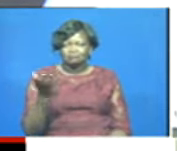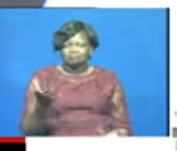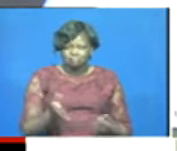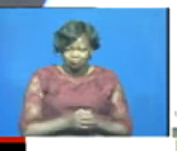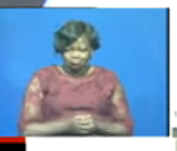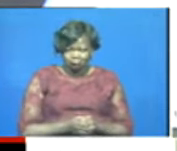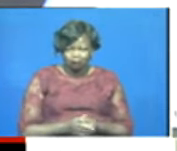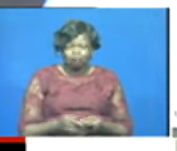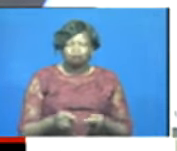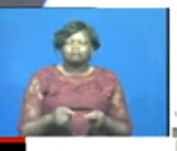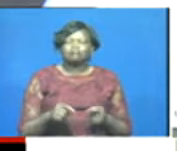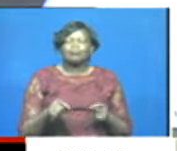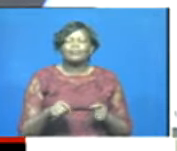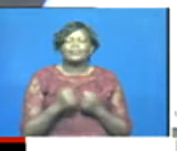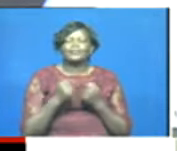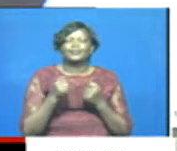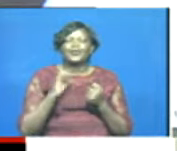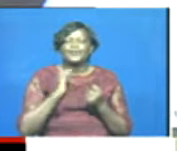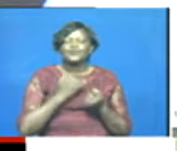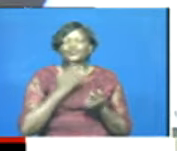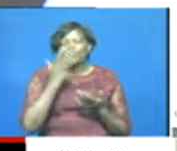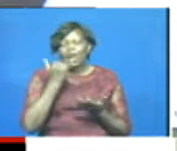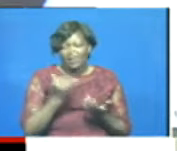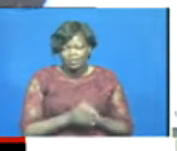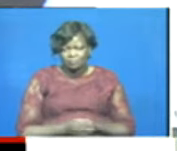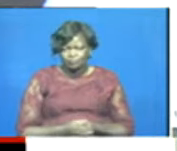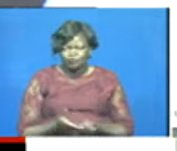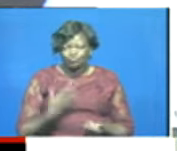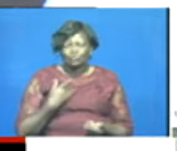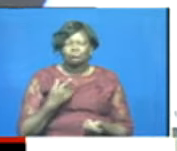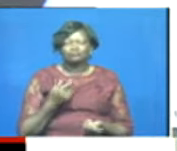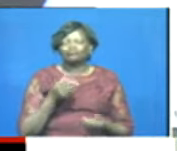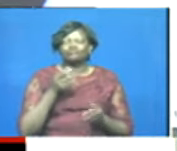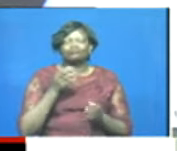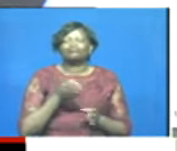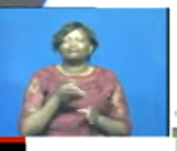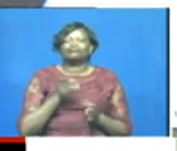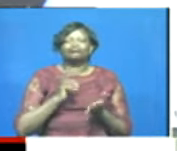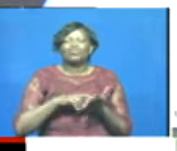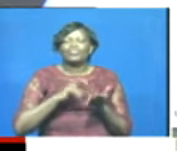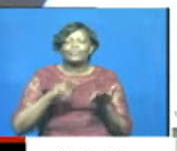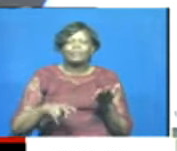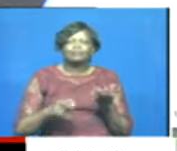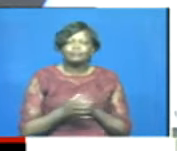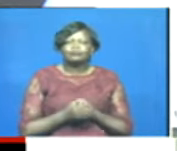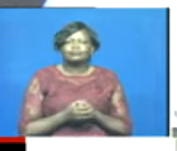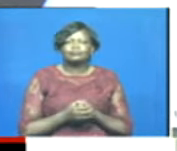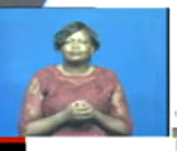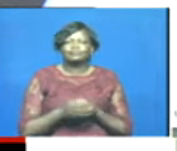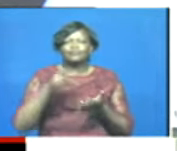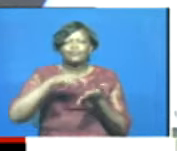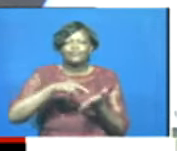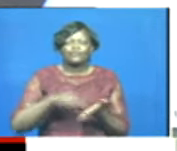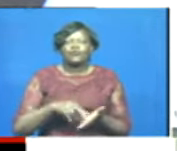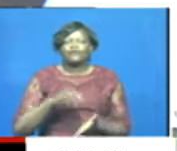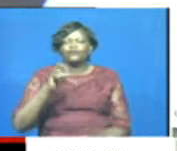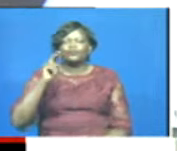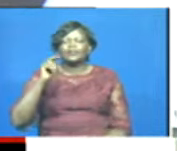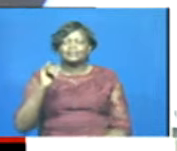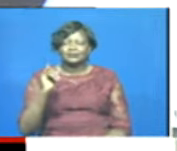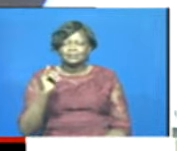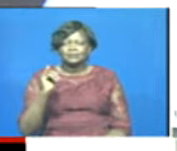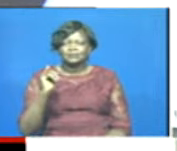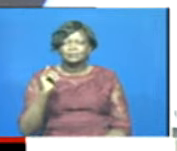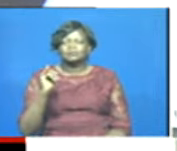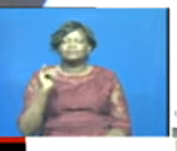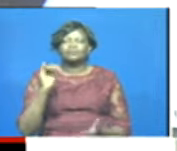to revoke the clearance of Machakos gubernatorial aspirant Wavinya Ndeti. The two complainants dispute the authenticity